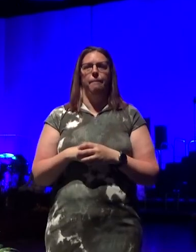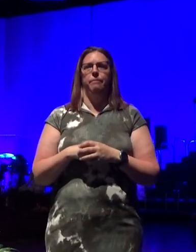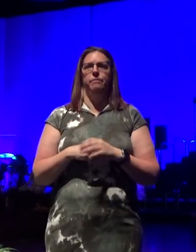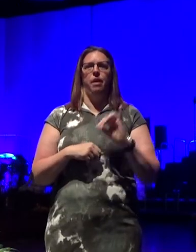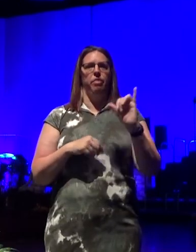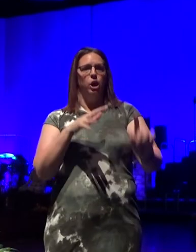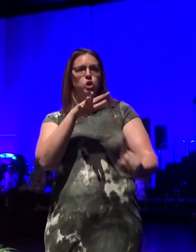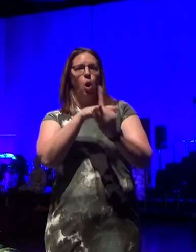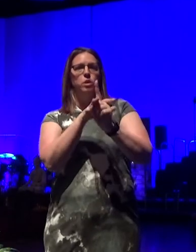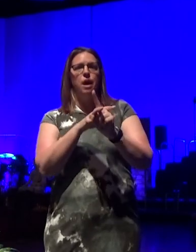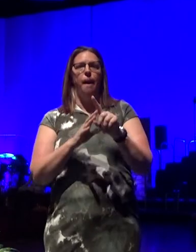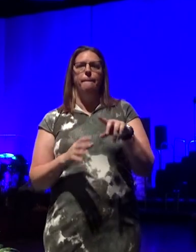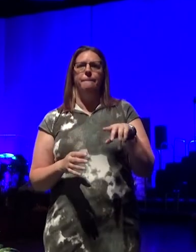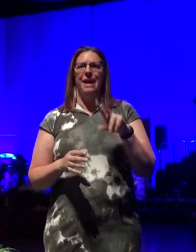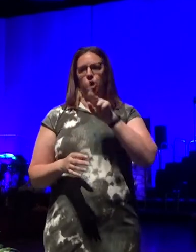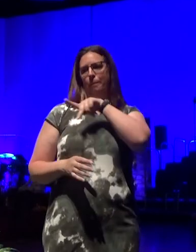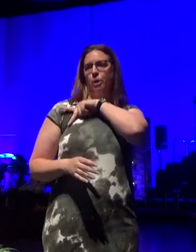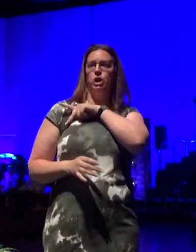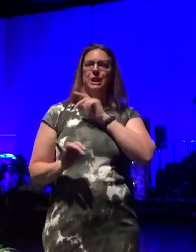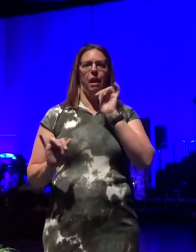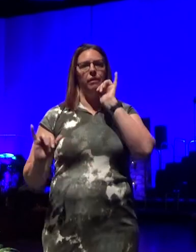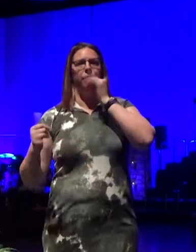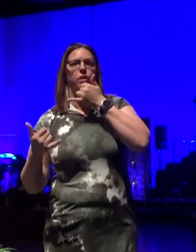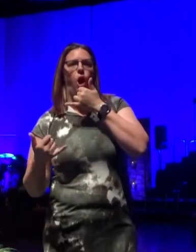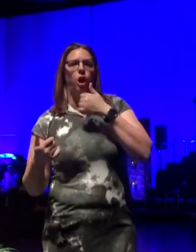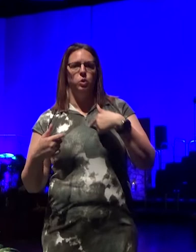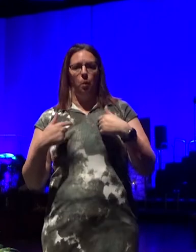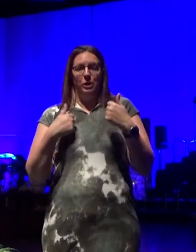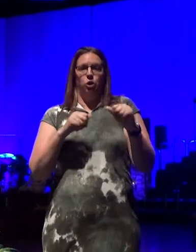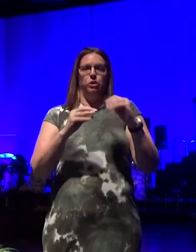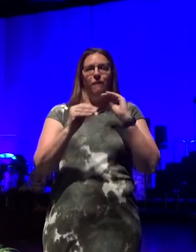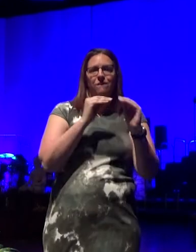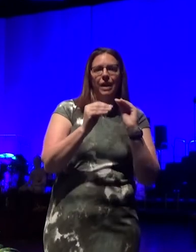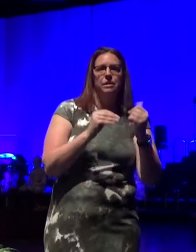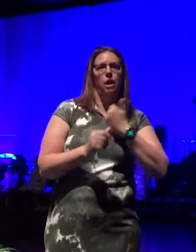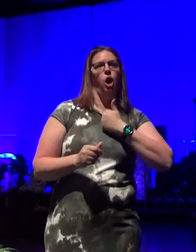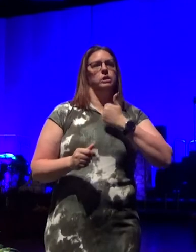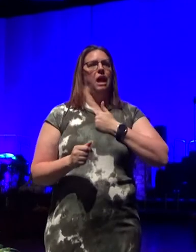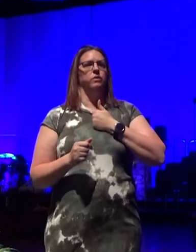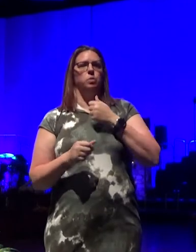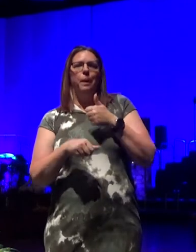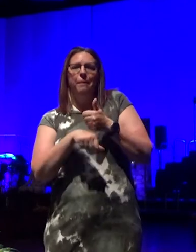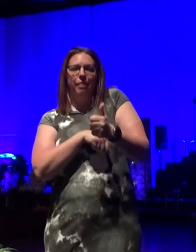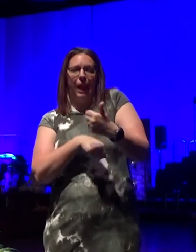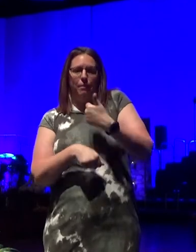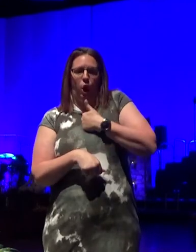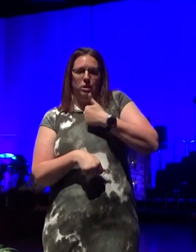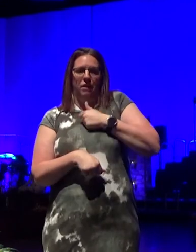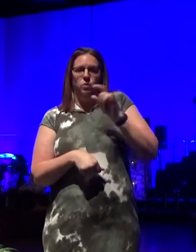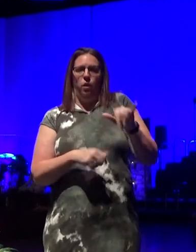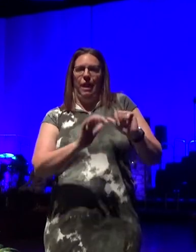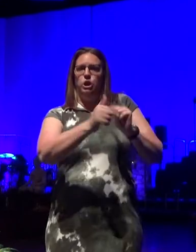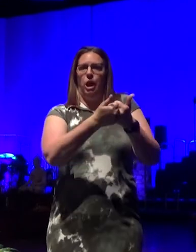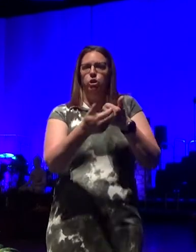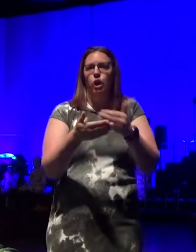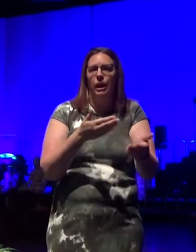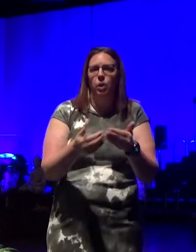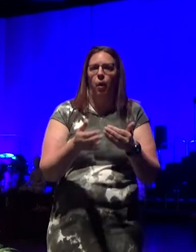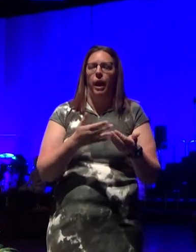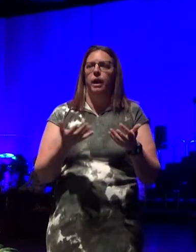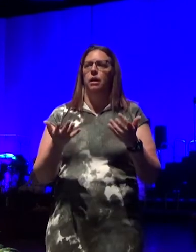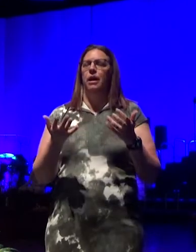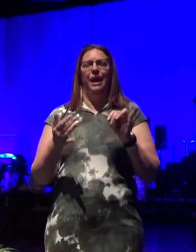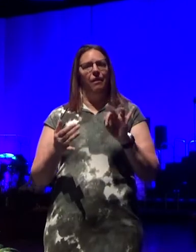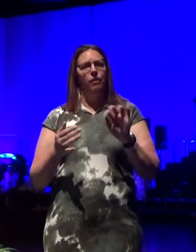personality flaws. And we're all of a sudden trying to fix ourselves because we're blaming ourselves for the challenge happening in the first place, when if we just would pause